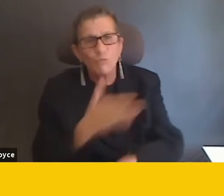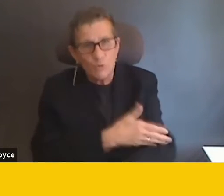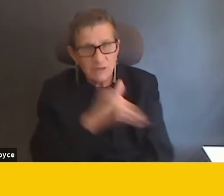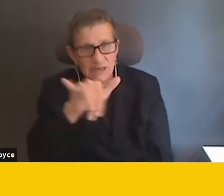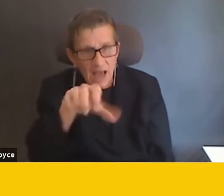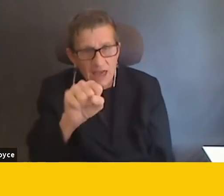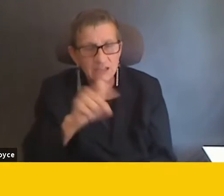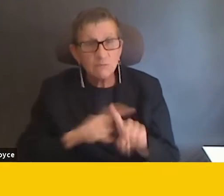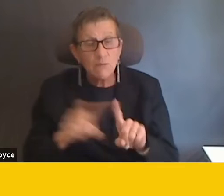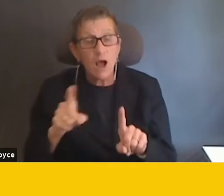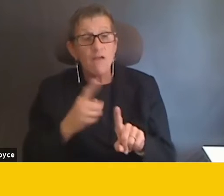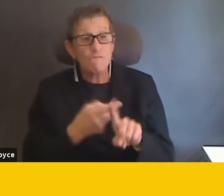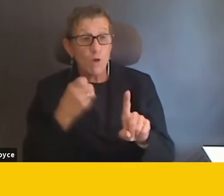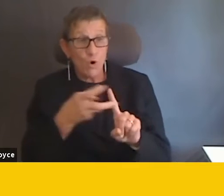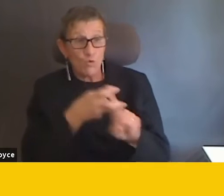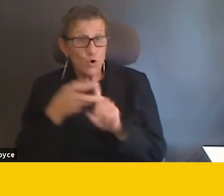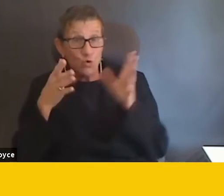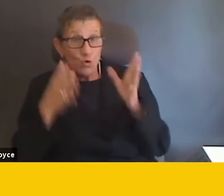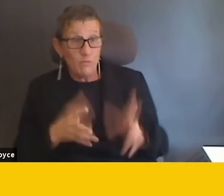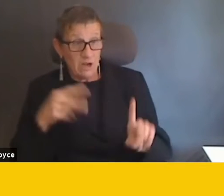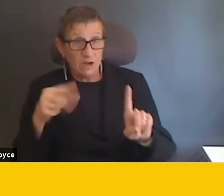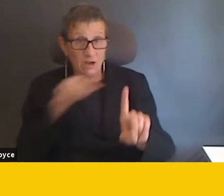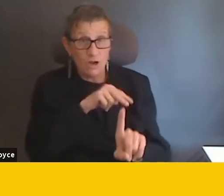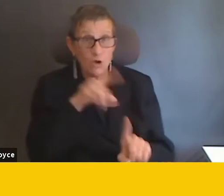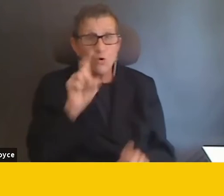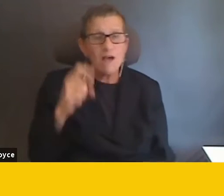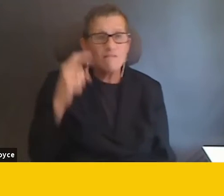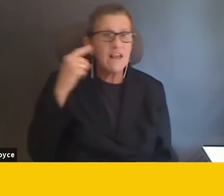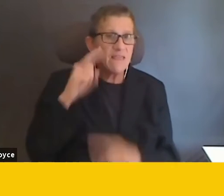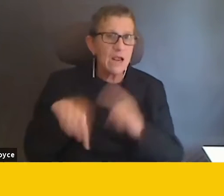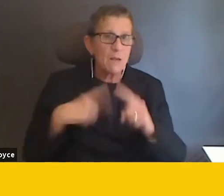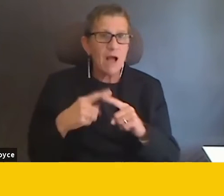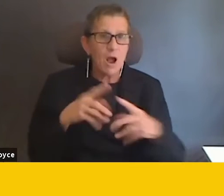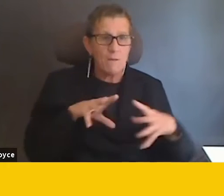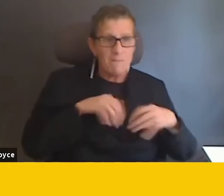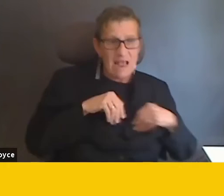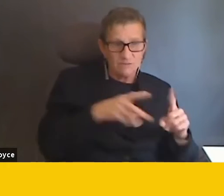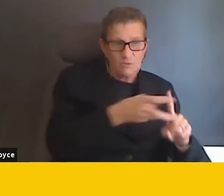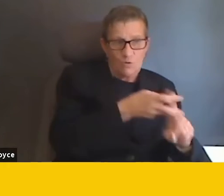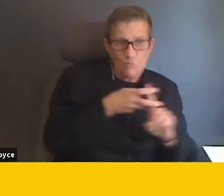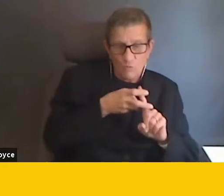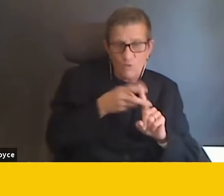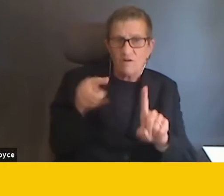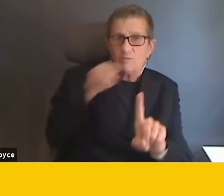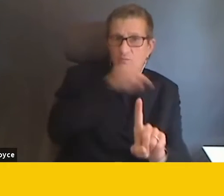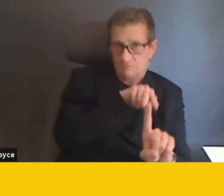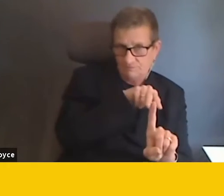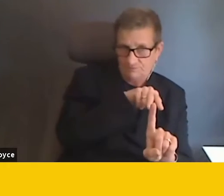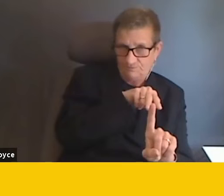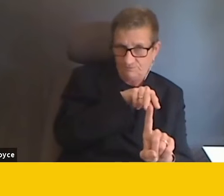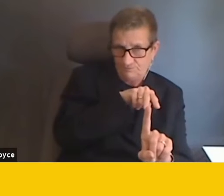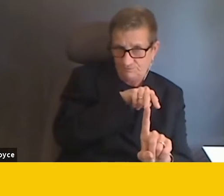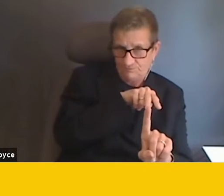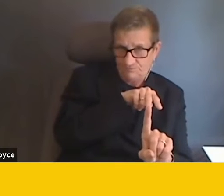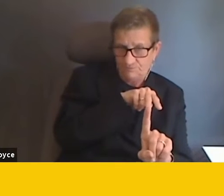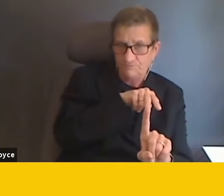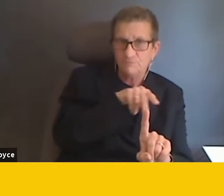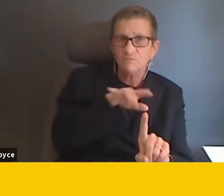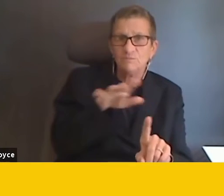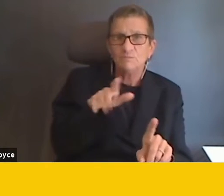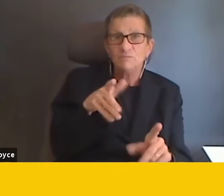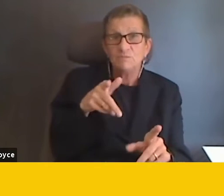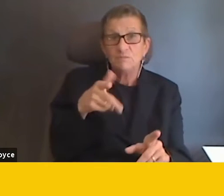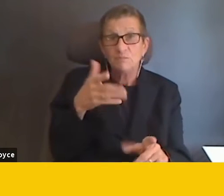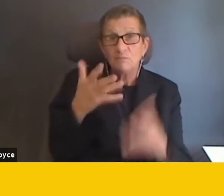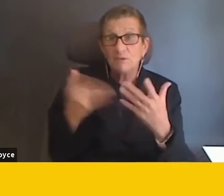from a recruitment standpoint as great, because we have to think about from a passive recruitment standpoint that these are students who might be